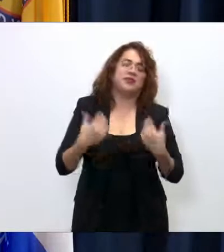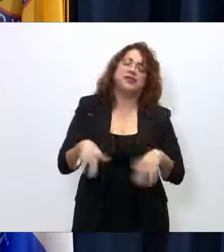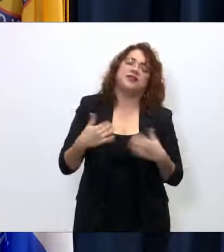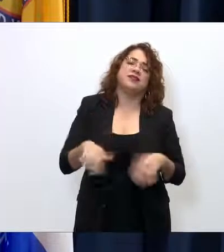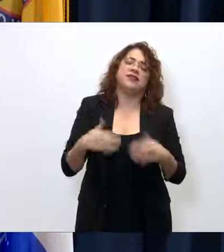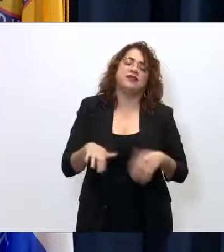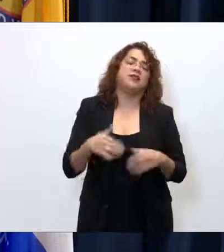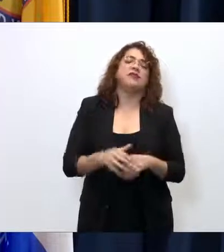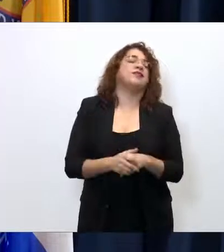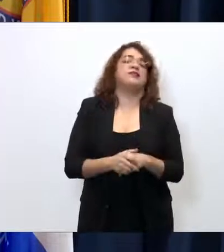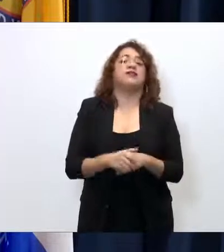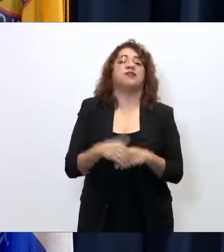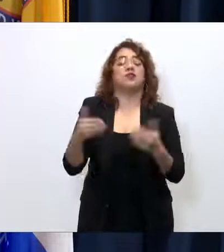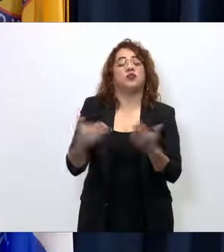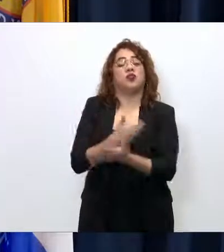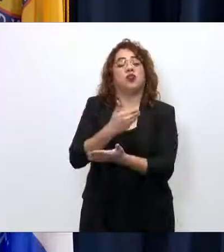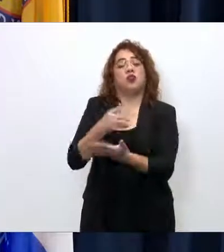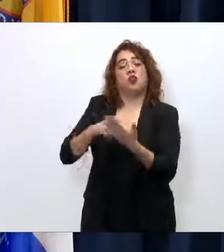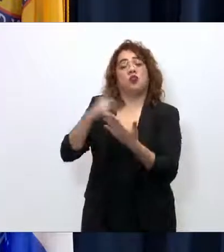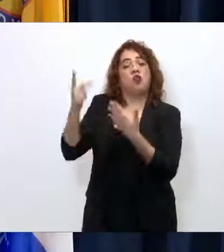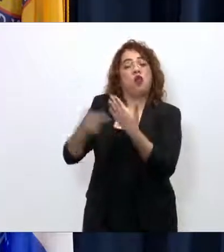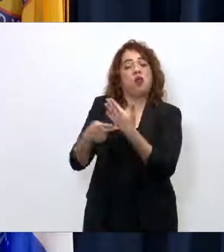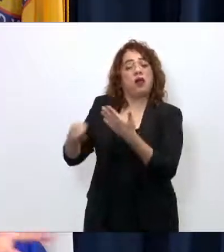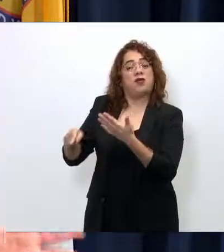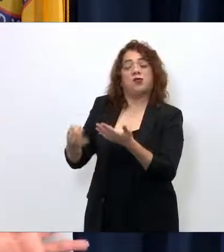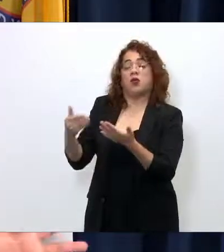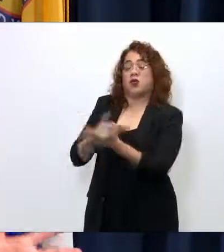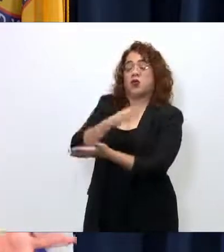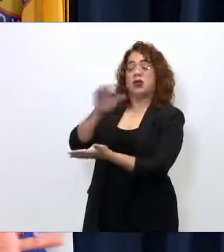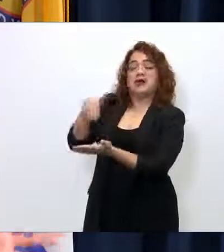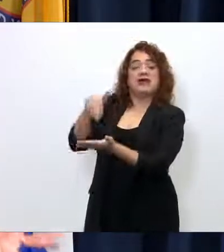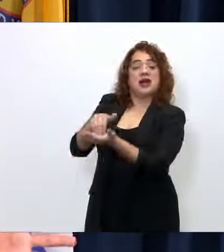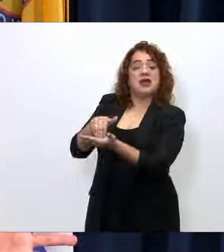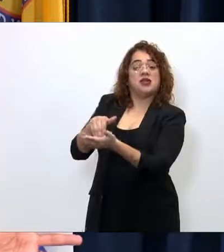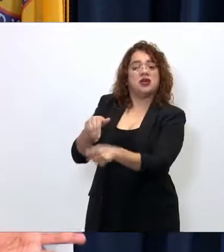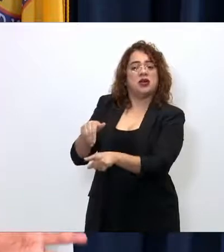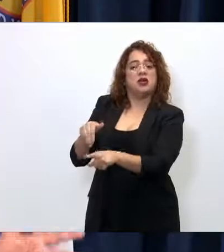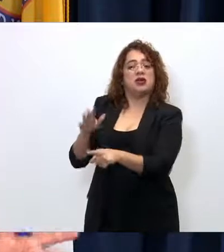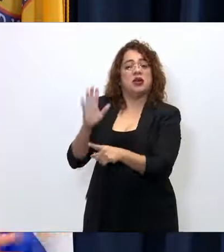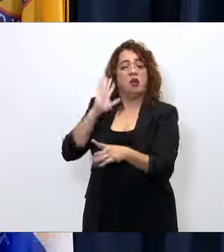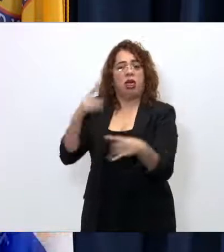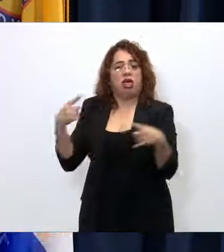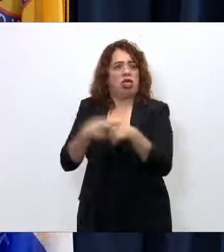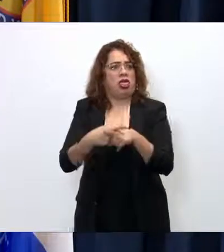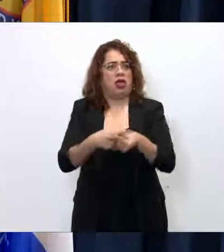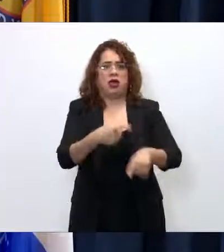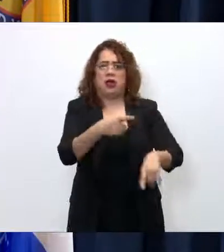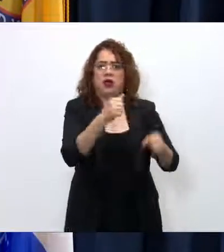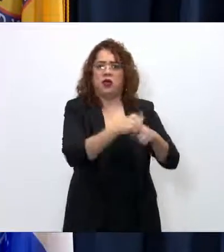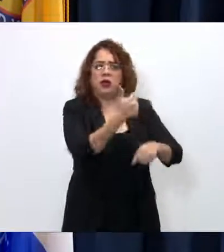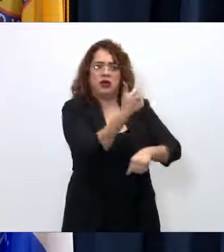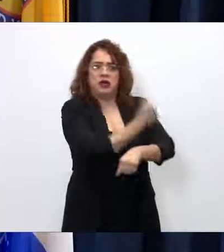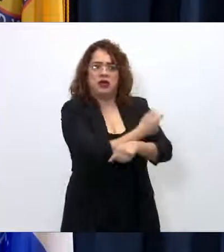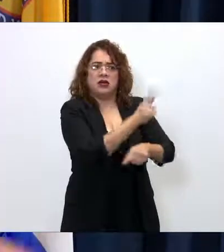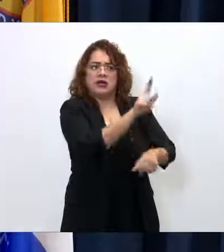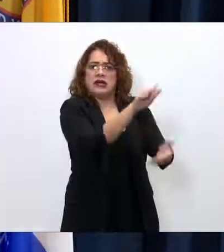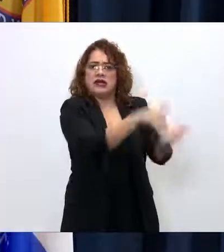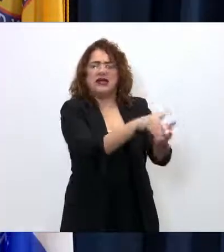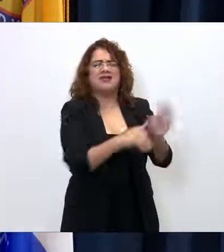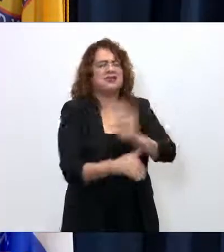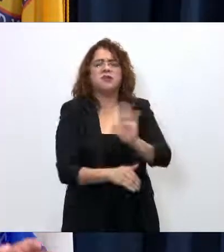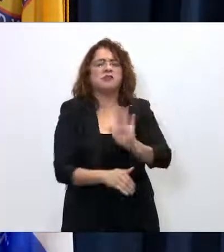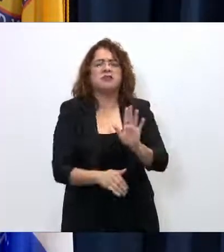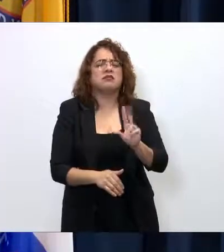program and center has no impact on the vaccination program that is happening just next door, and is at